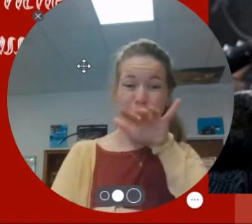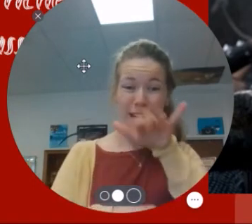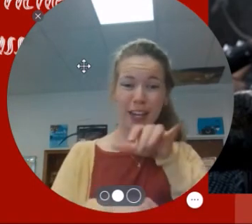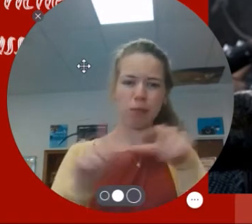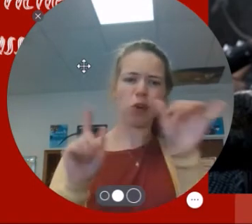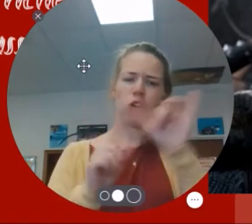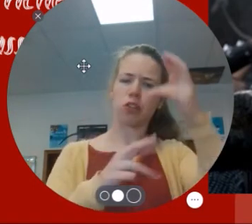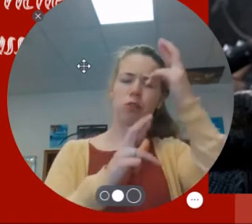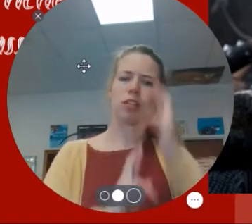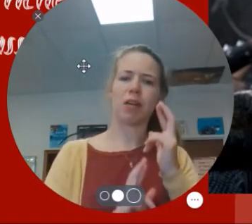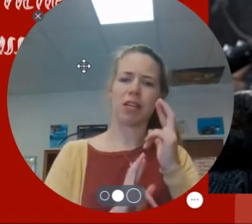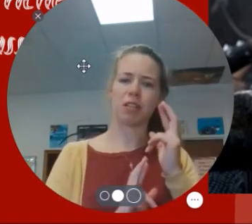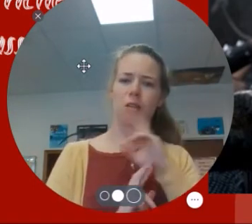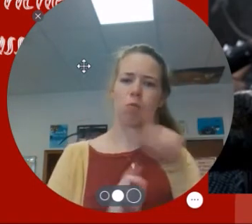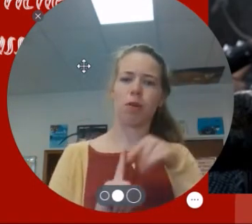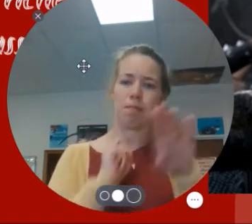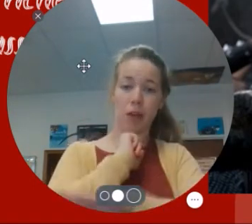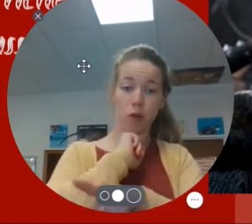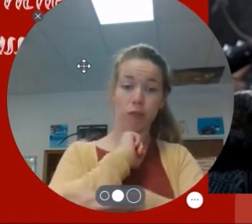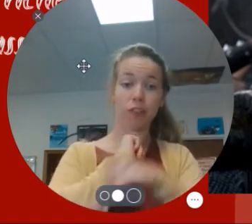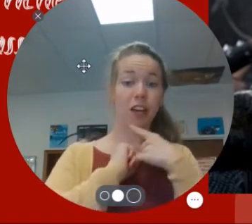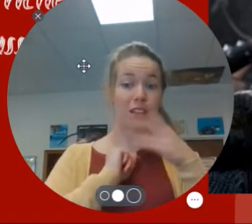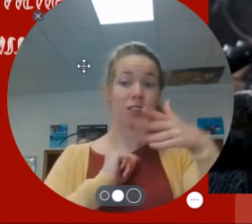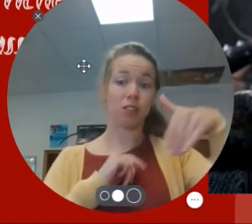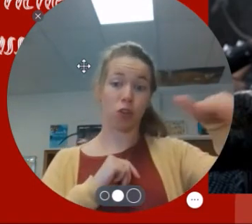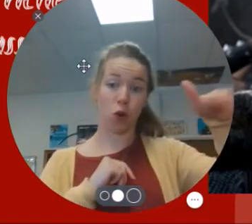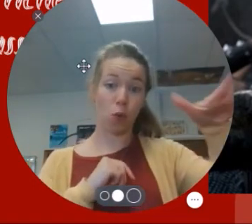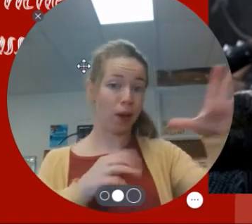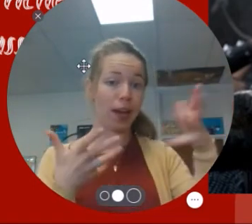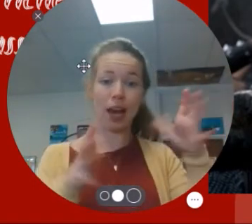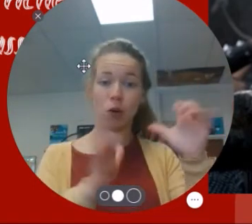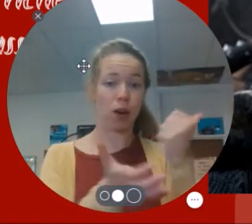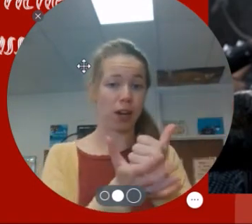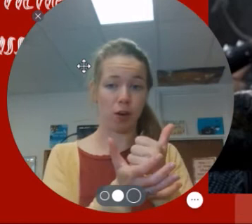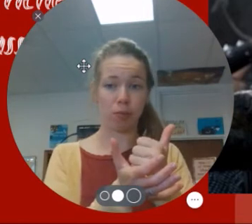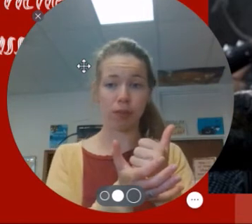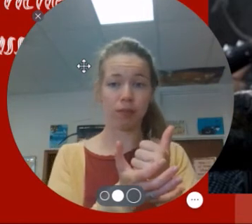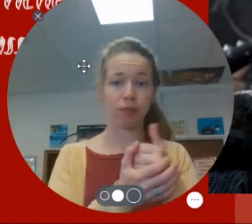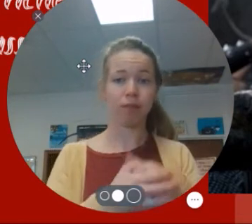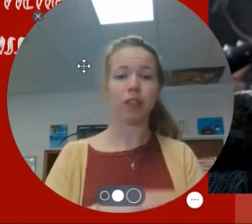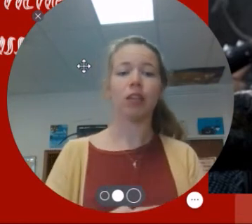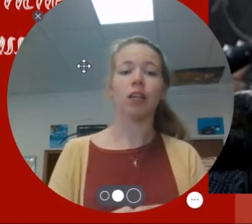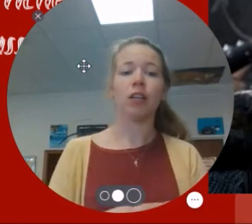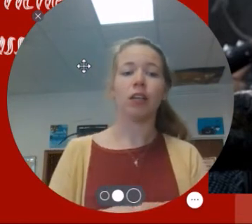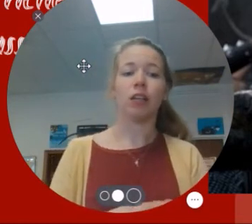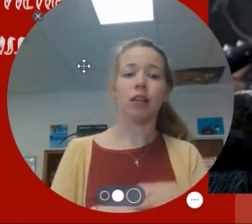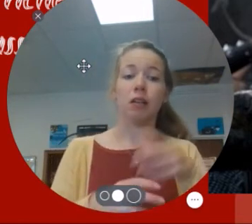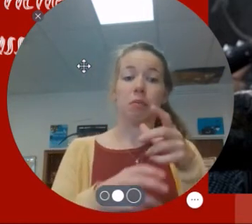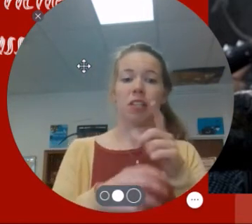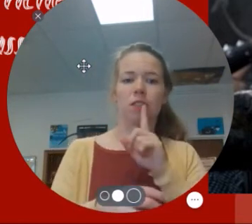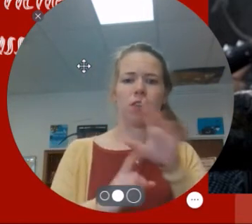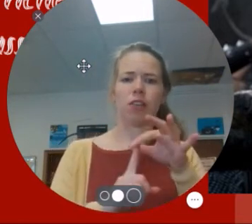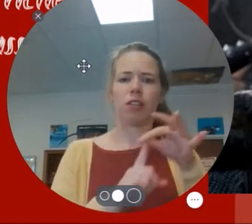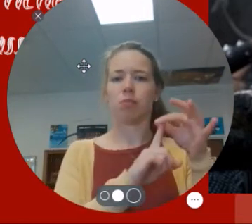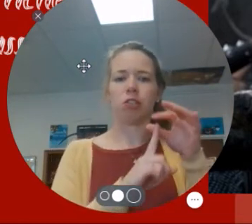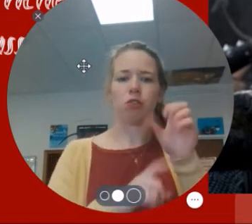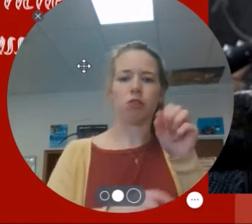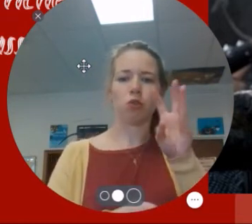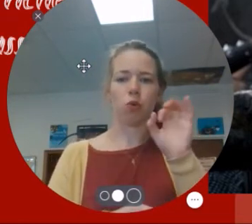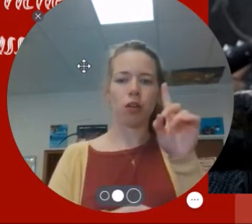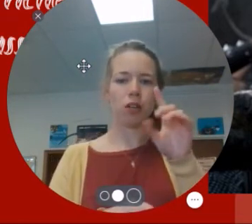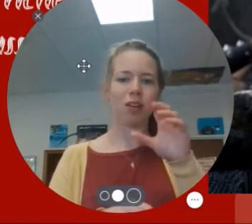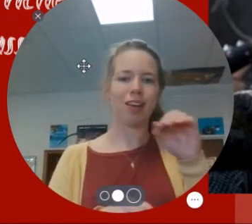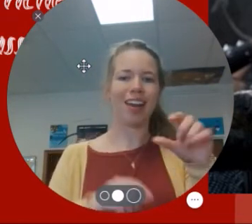the dragon, but also respects him when Beowulf says, "Go away, I don't want help." He has a very